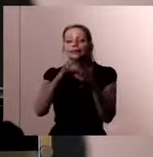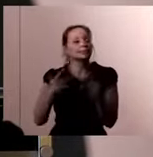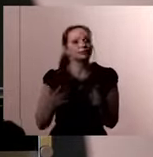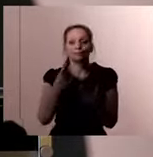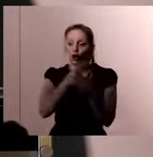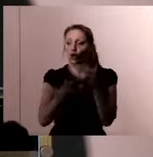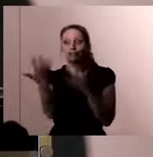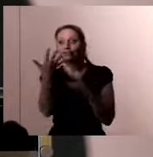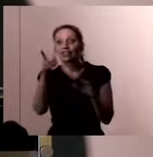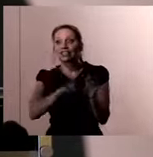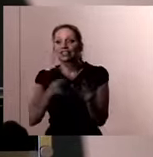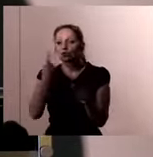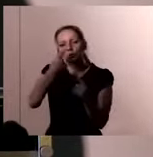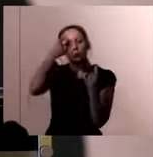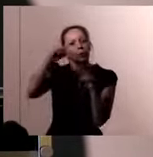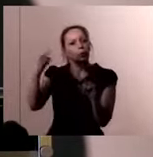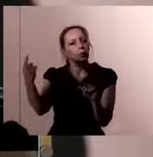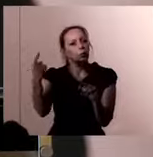about 15 years.